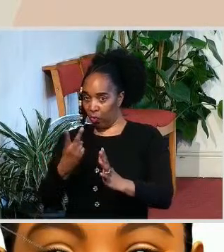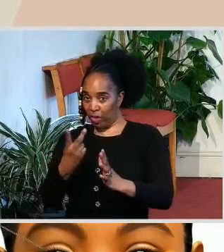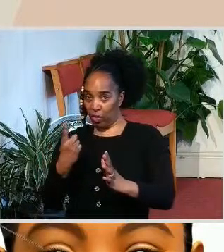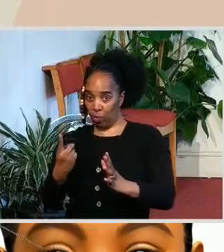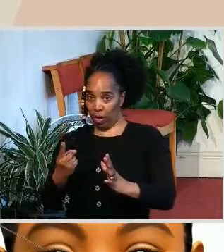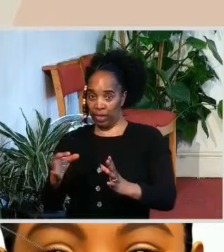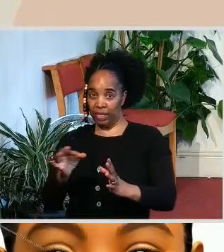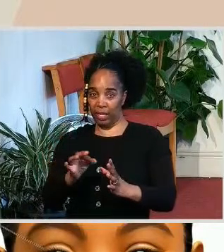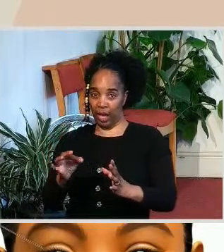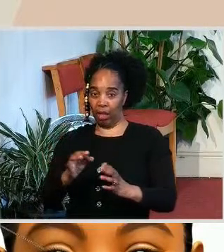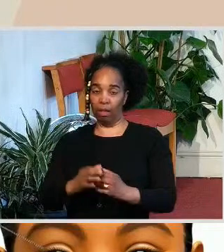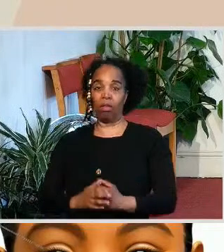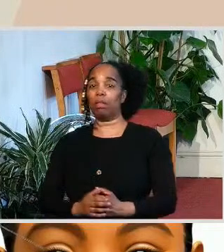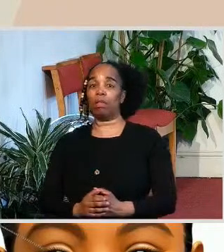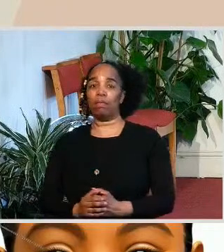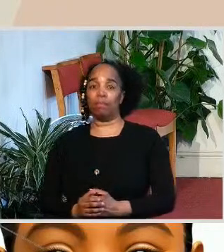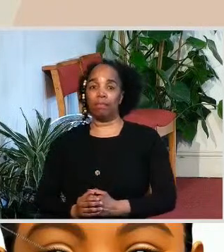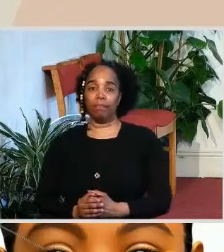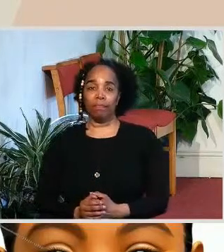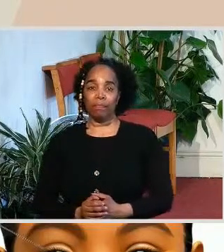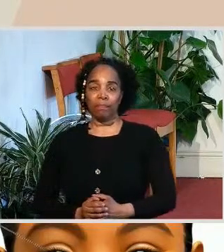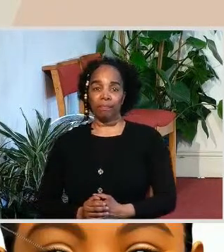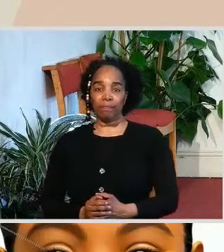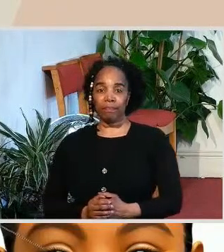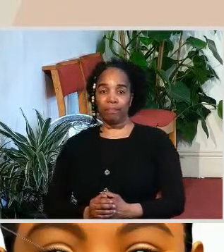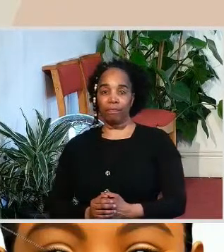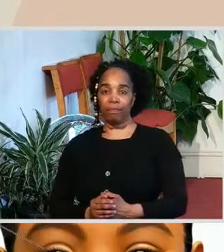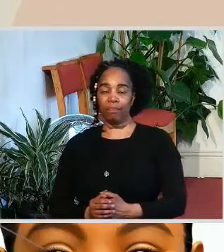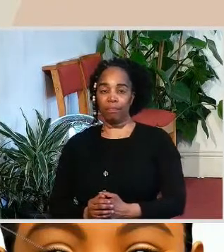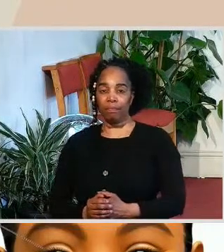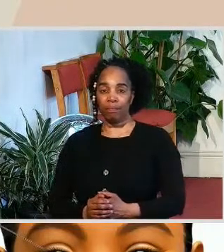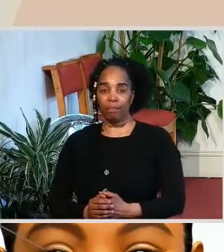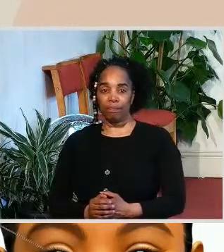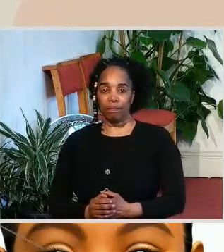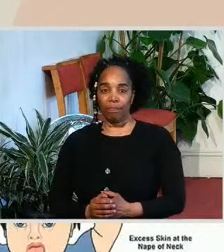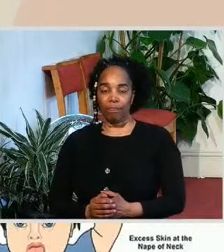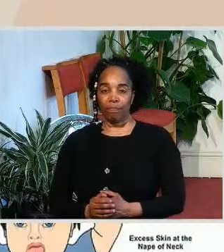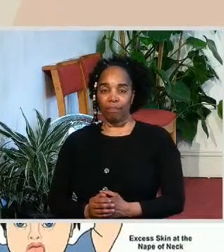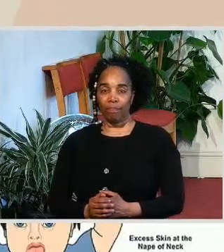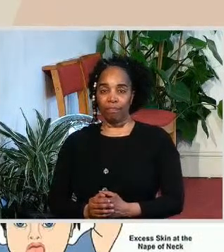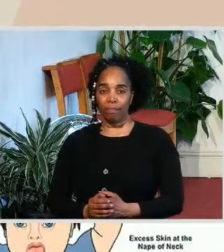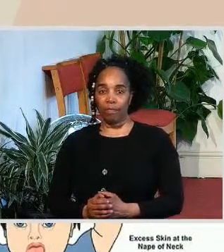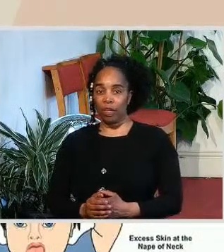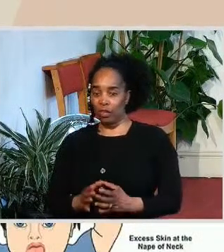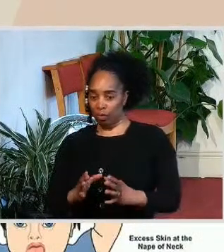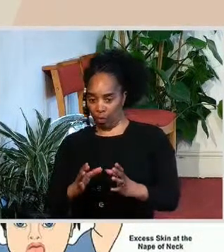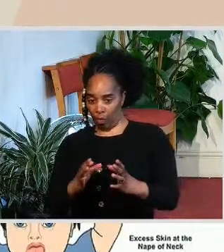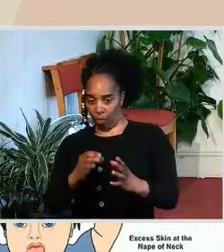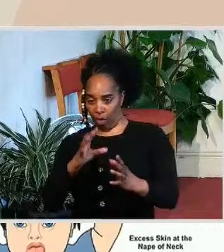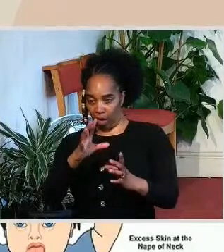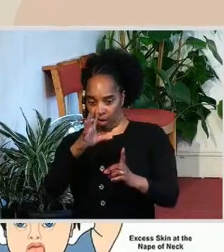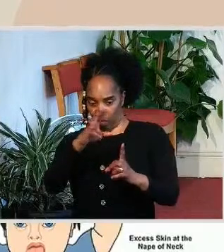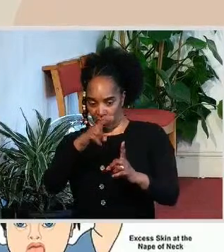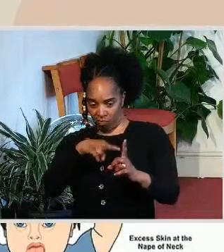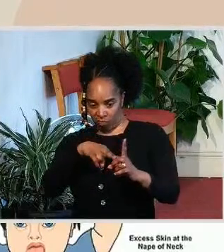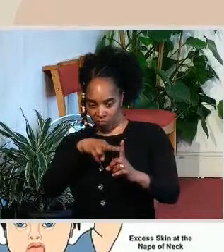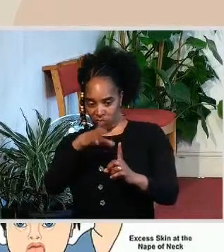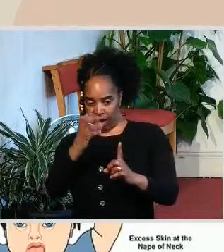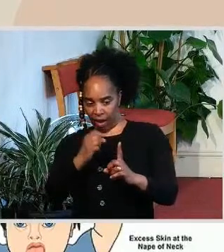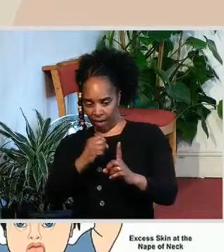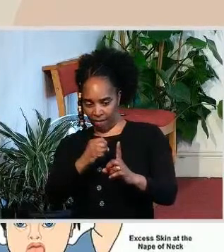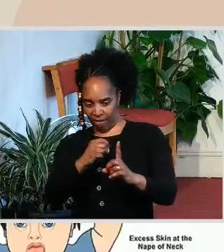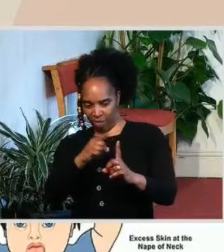it's typically characterized by some very telling syndromes,